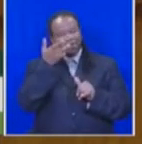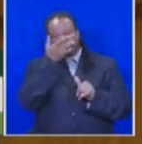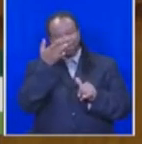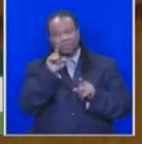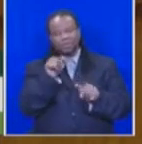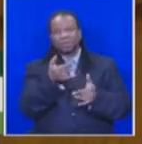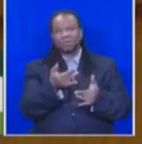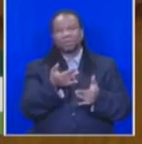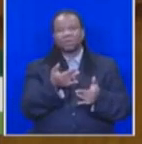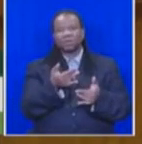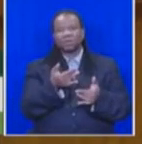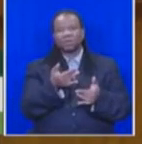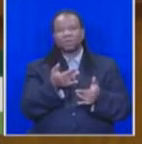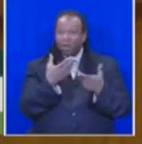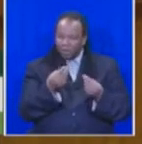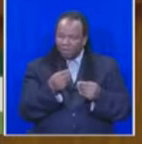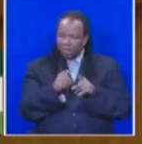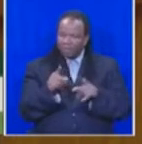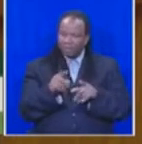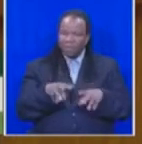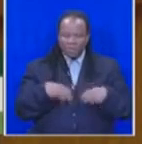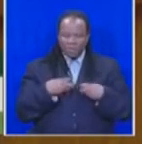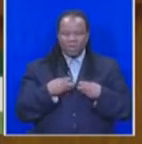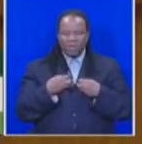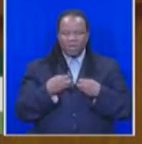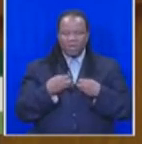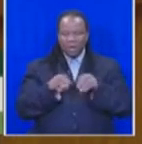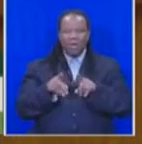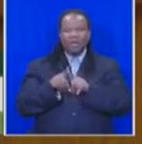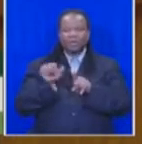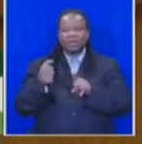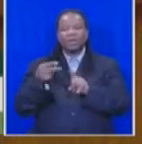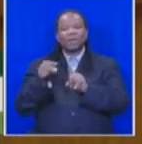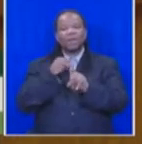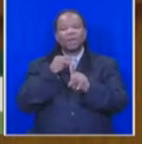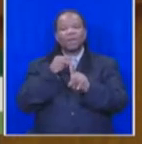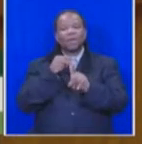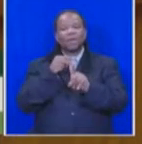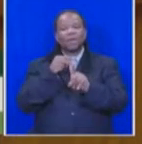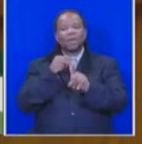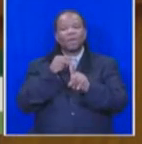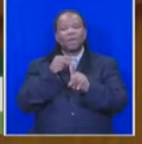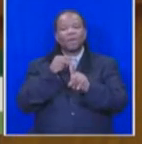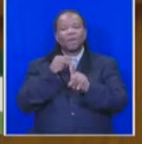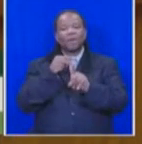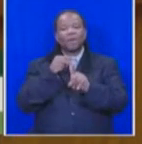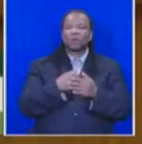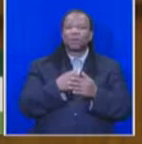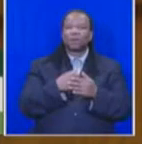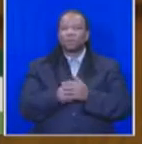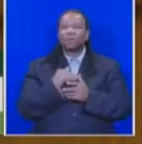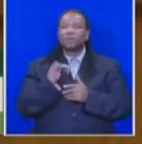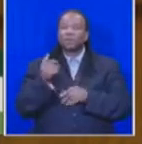unchecked, often lead to hurt, anger, and even violence at both personal and societal levels. Racism